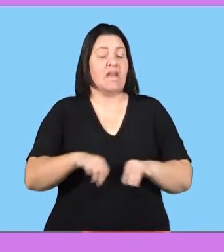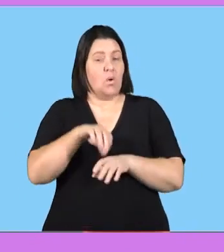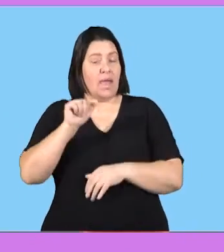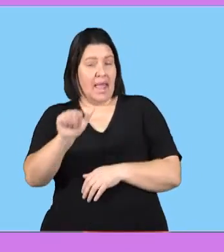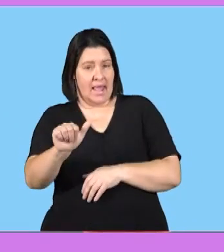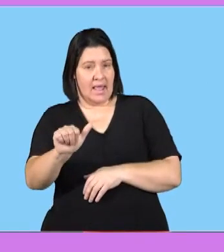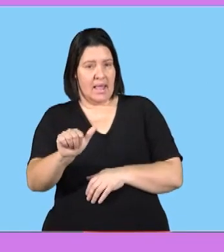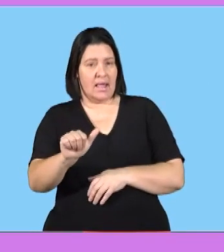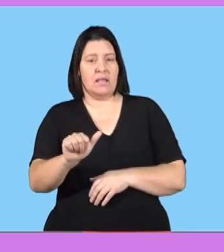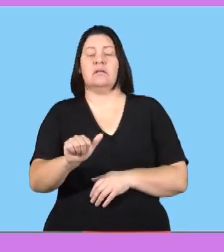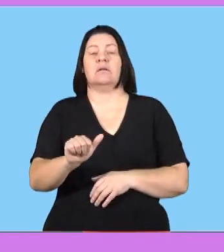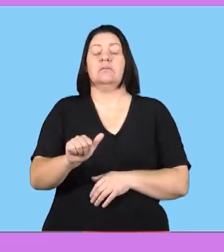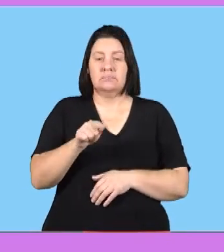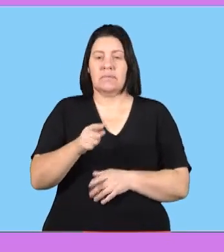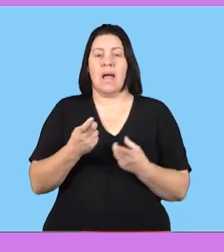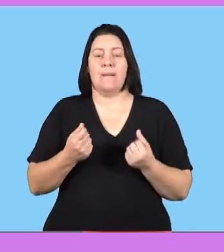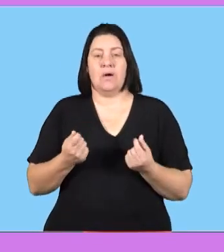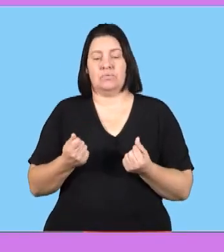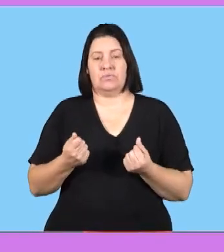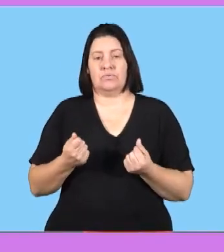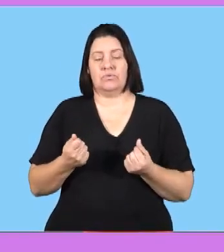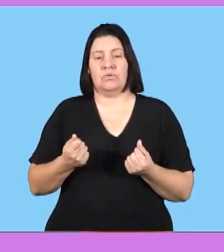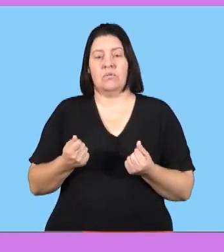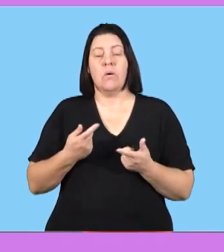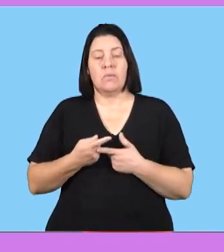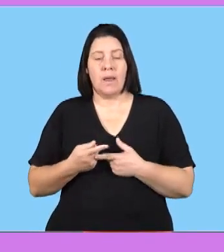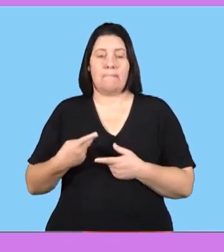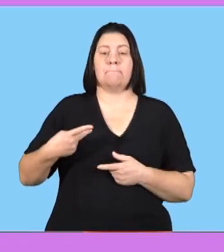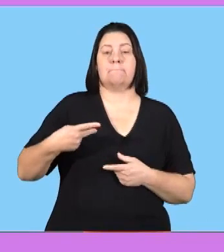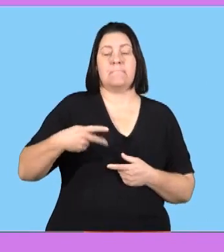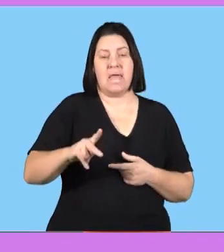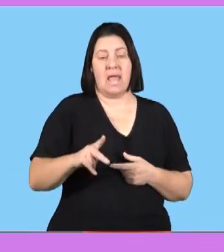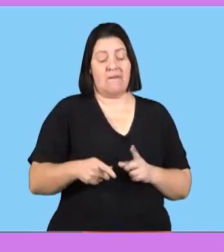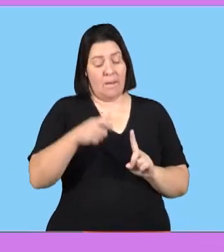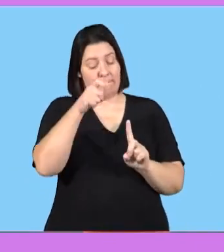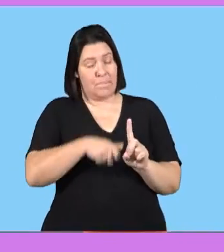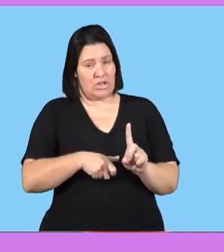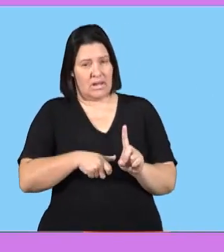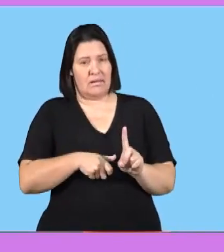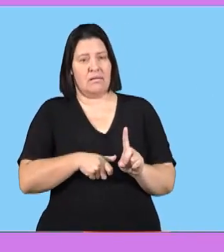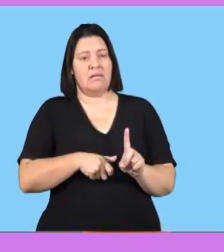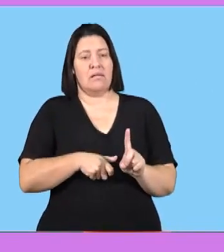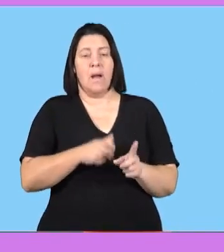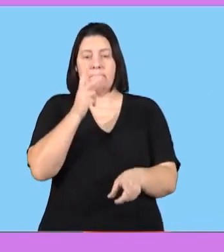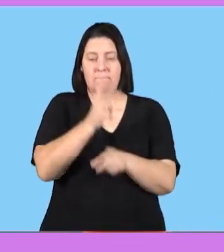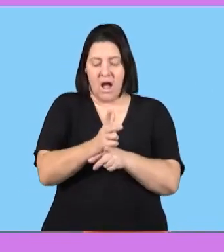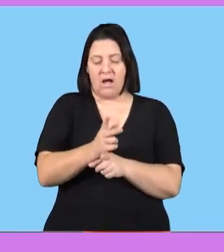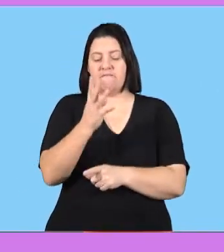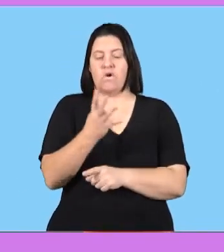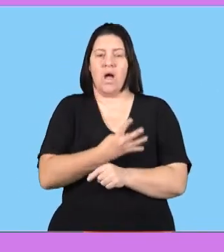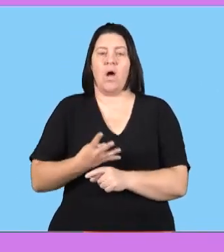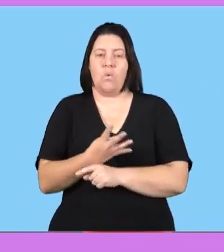of A, the value of A is the amount which will be paid if someone has parked for 4